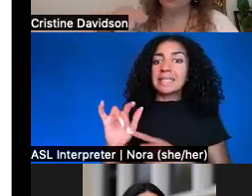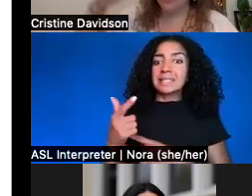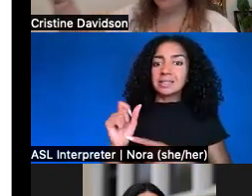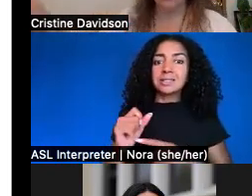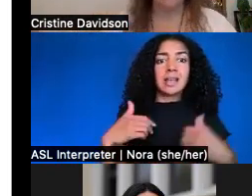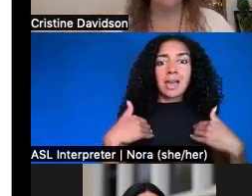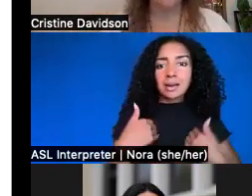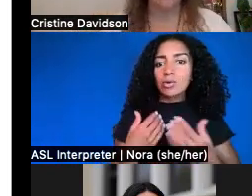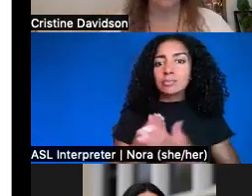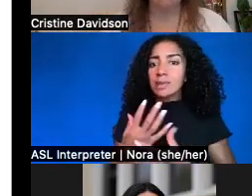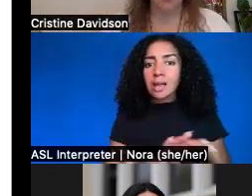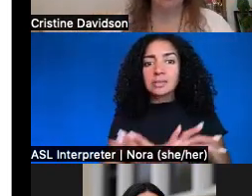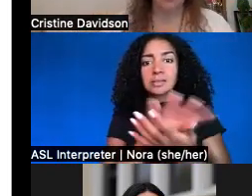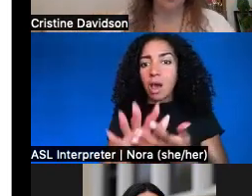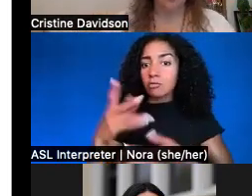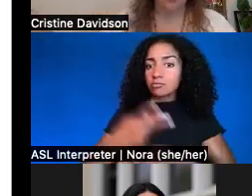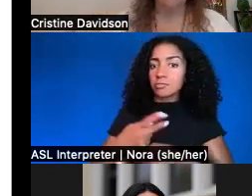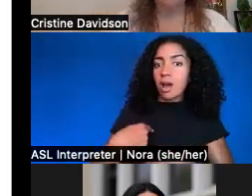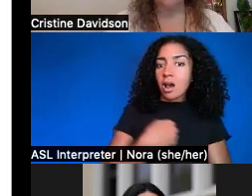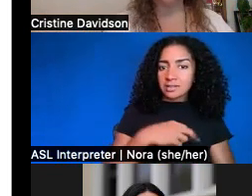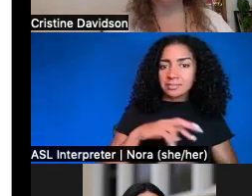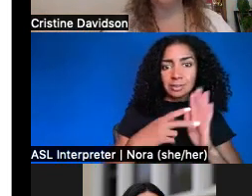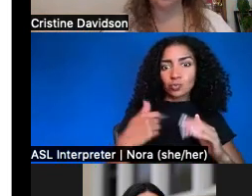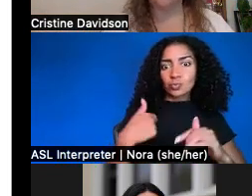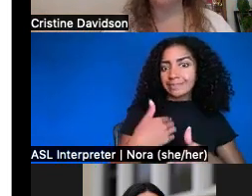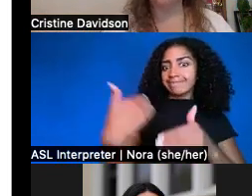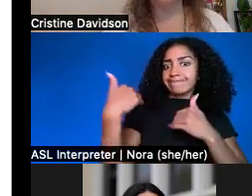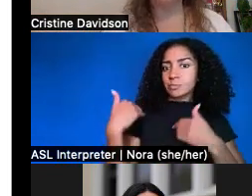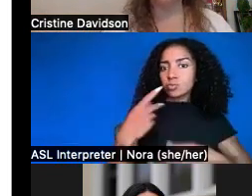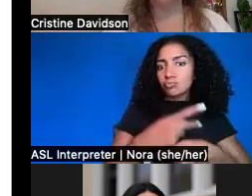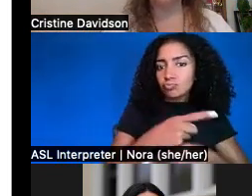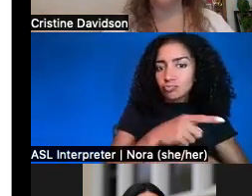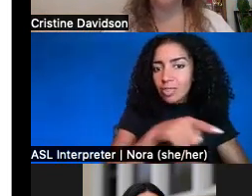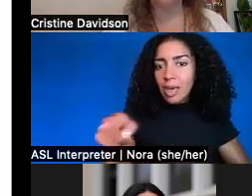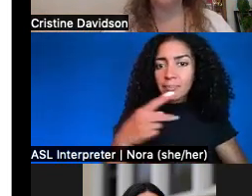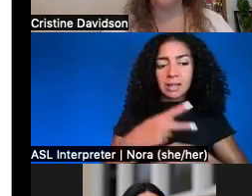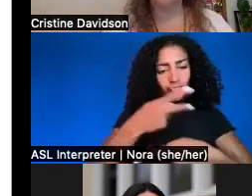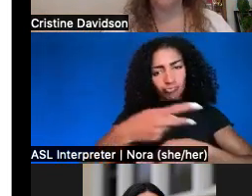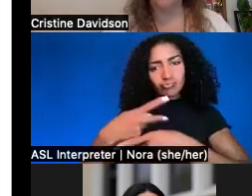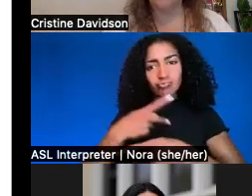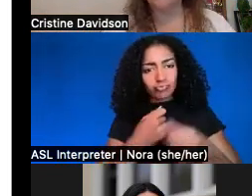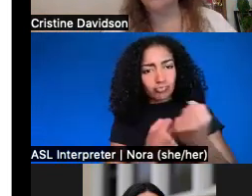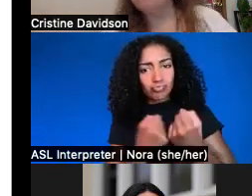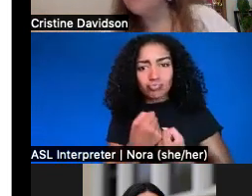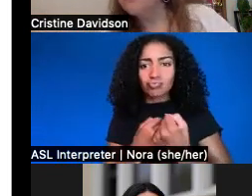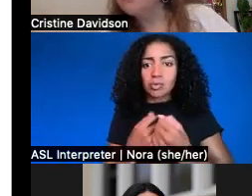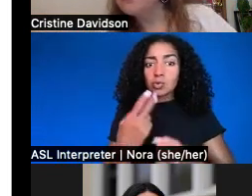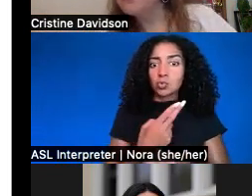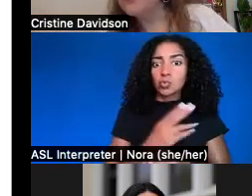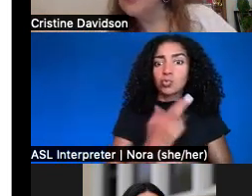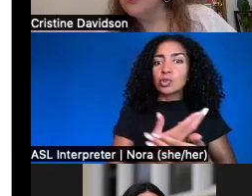have a responsibility to take care of them, right? That stewardship, to use our resources appropriately,